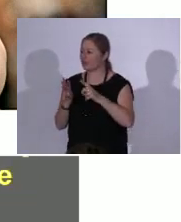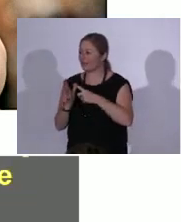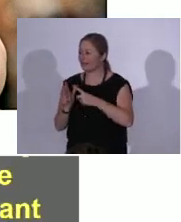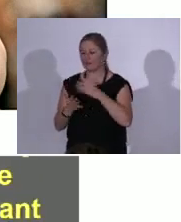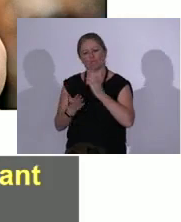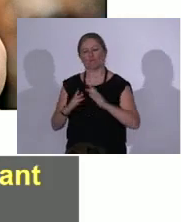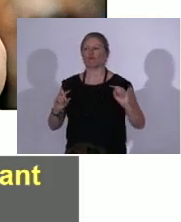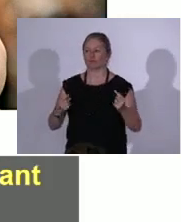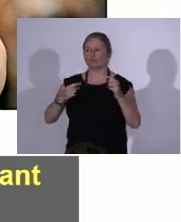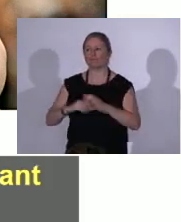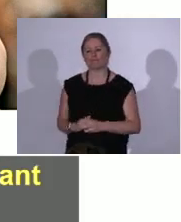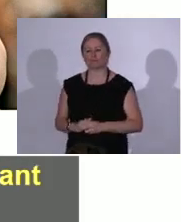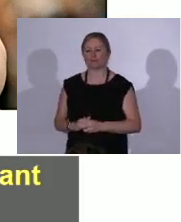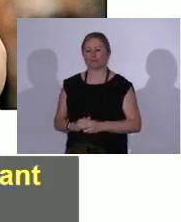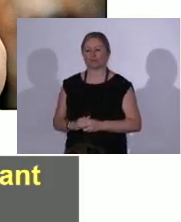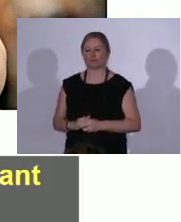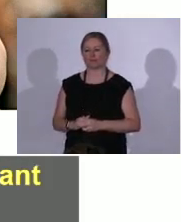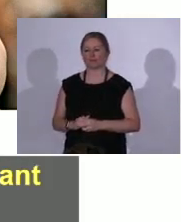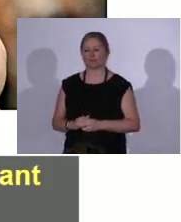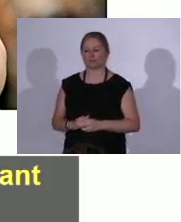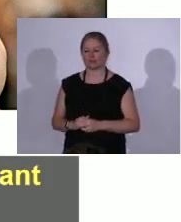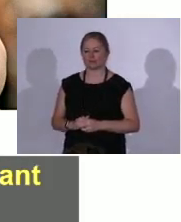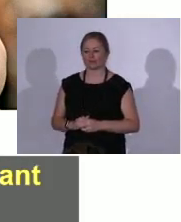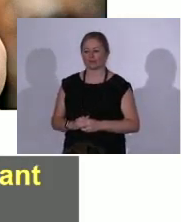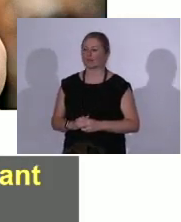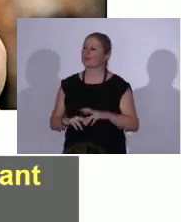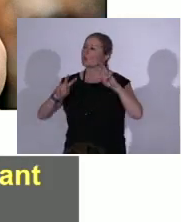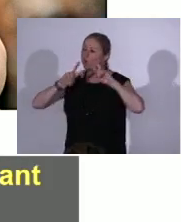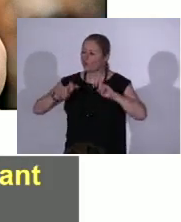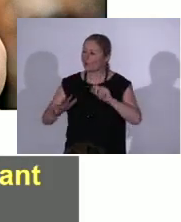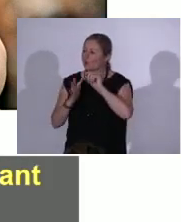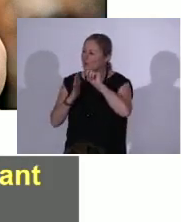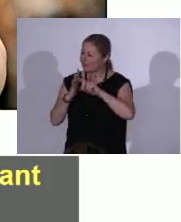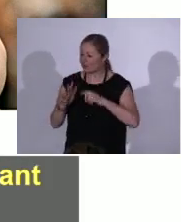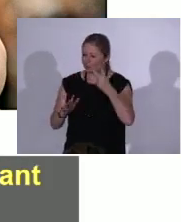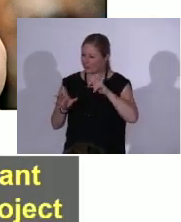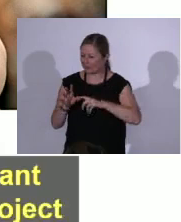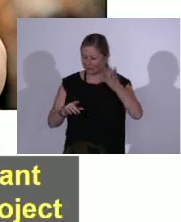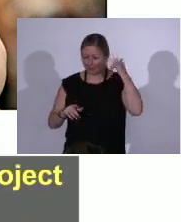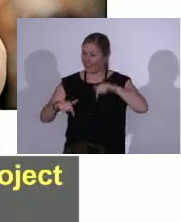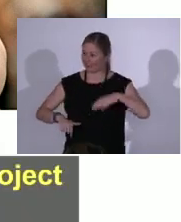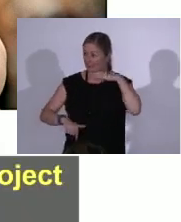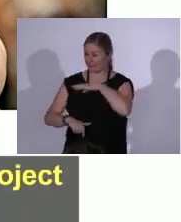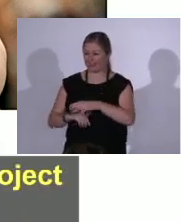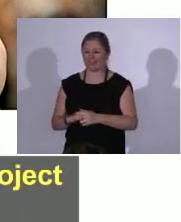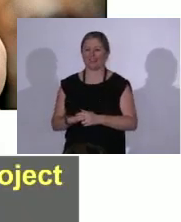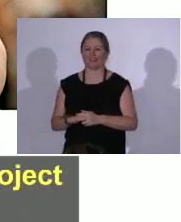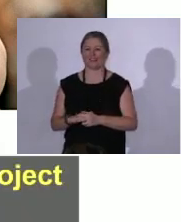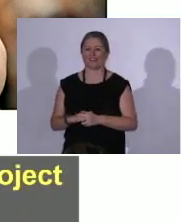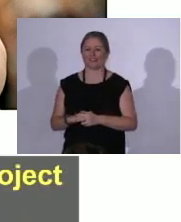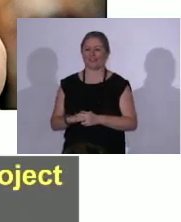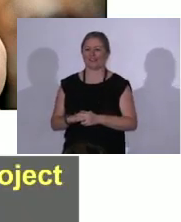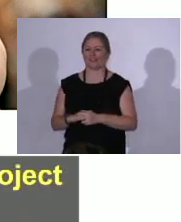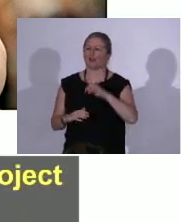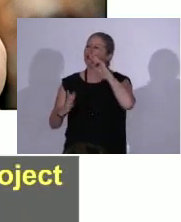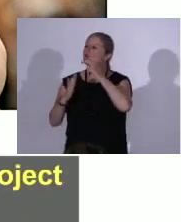challenge. It brings to mind a research project which was done a couple of years ago in Melbourne where they reported